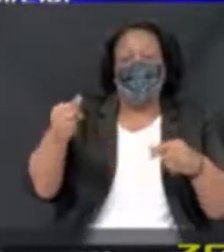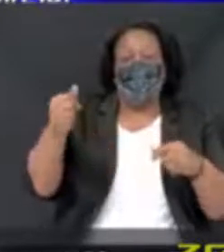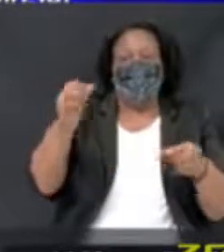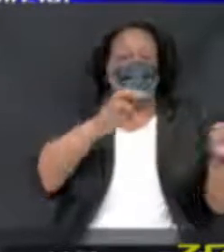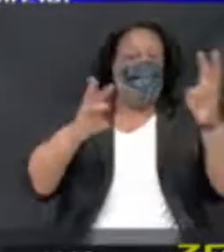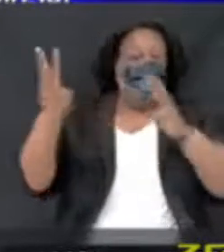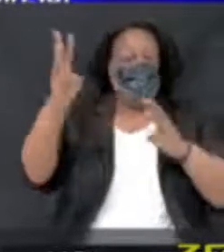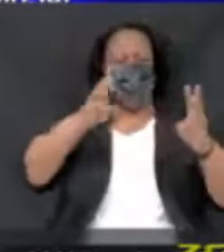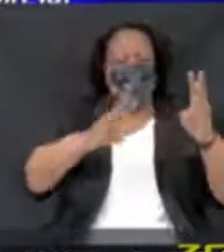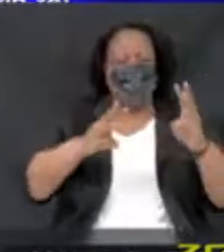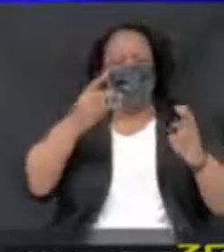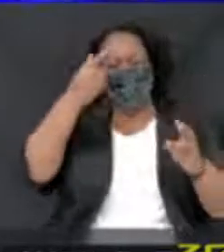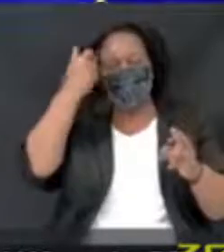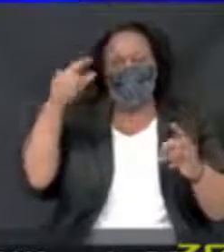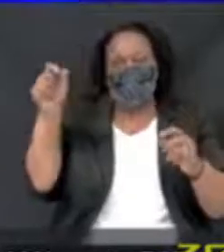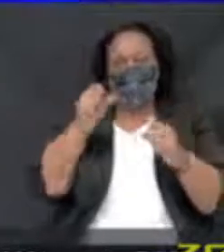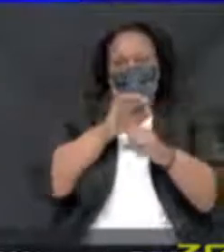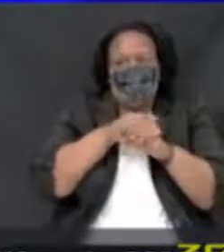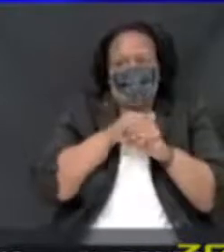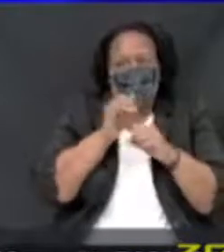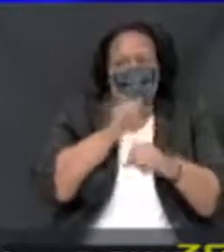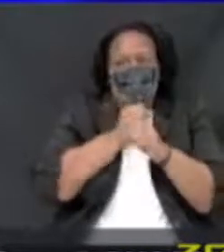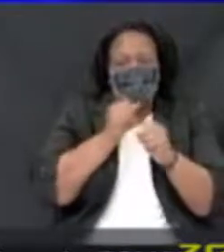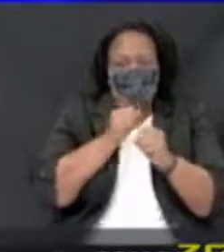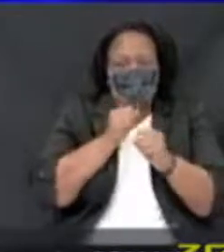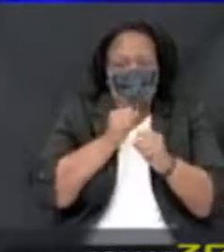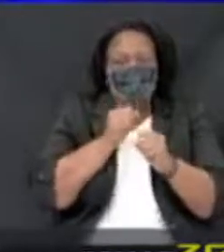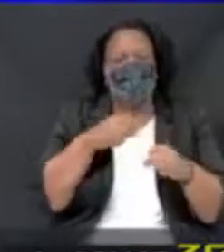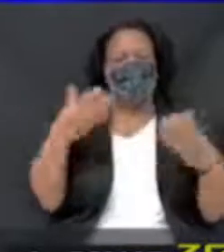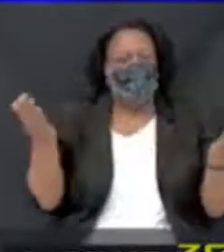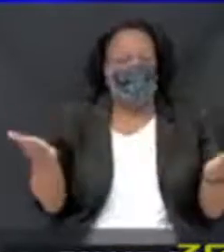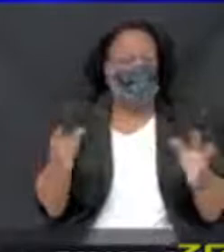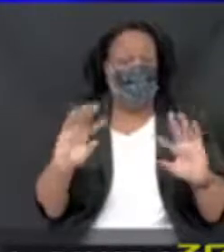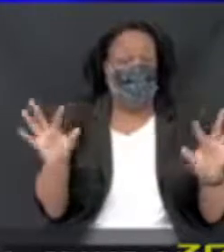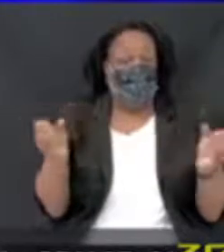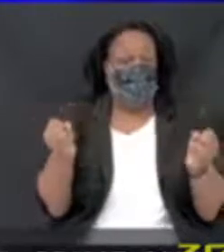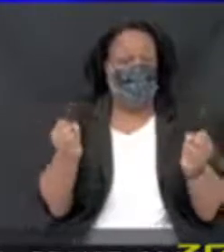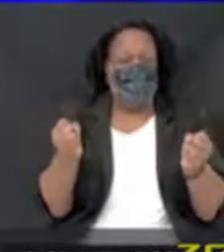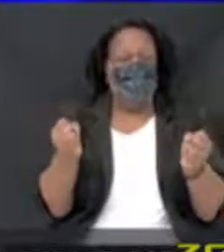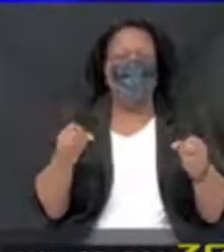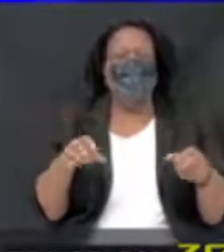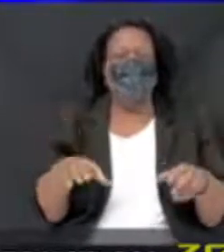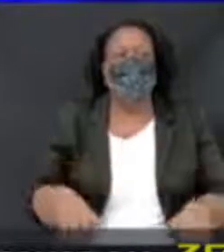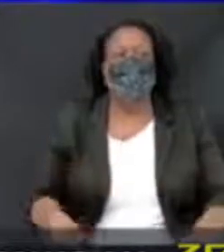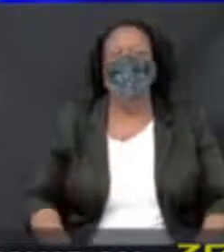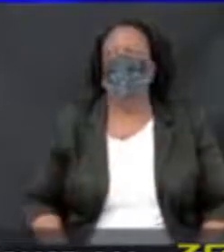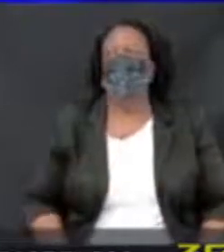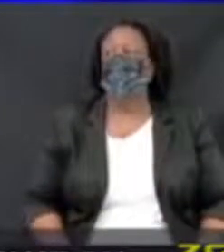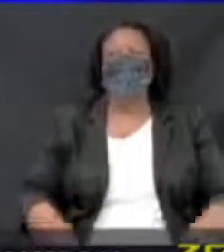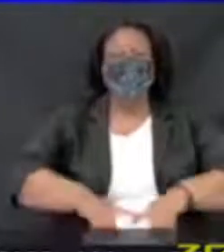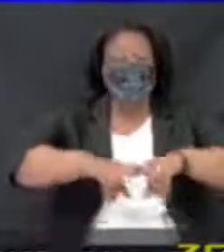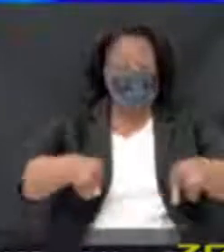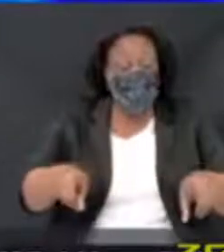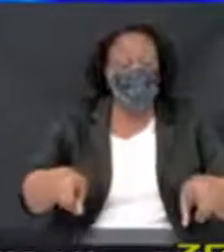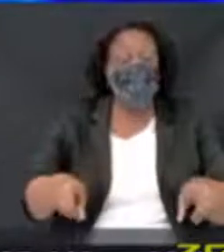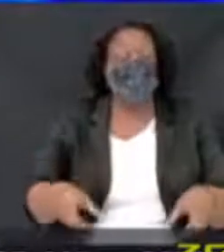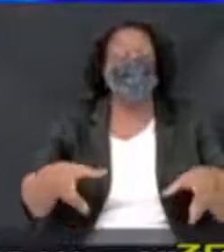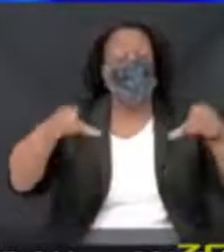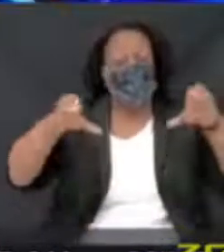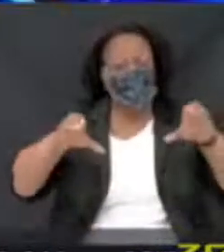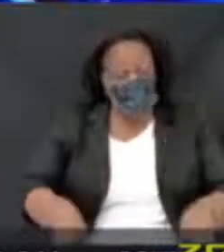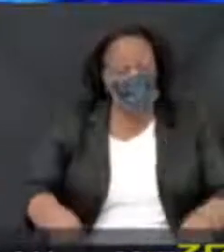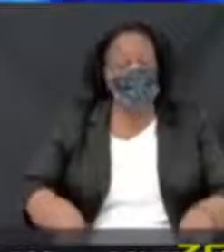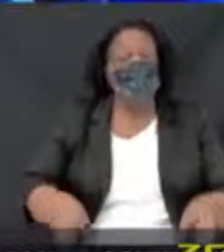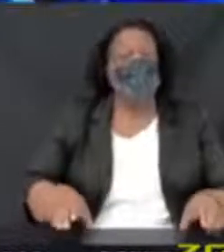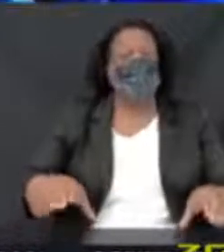learn important lessons to help to chart our course forward. The only how we can avoid a fourth wave is if we are